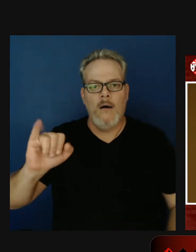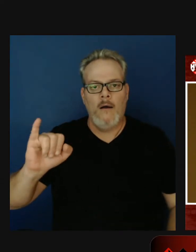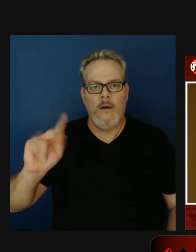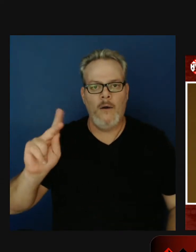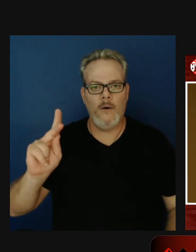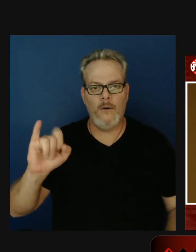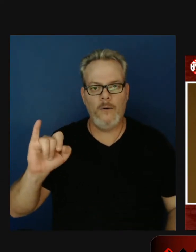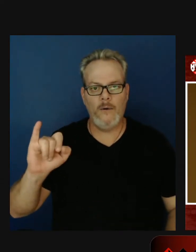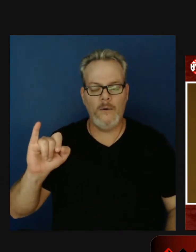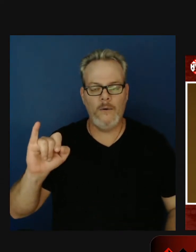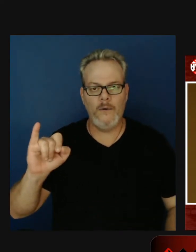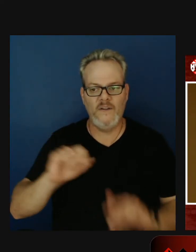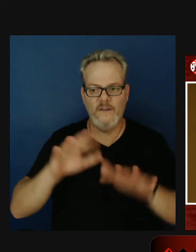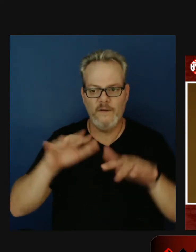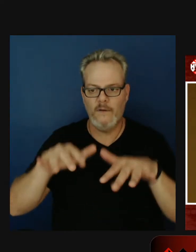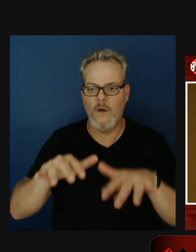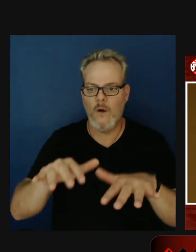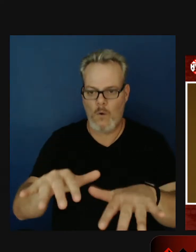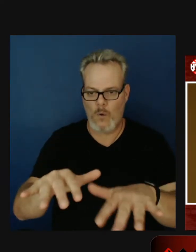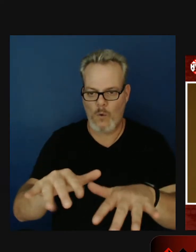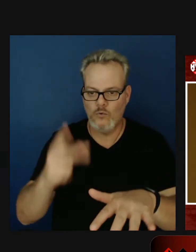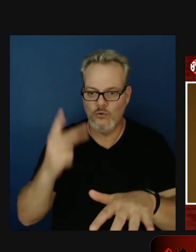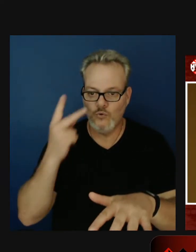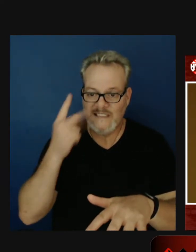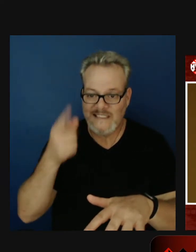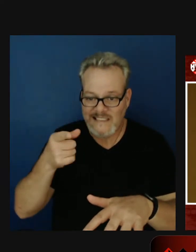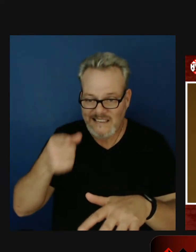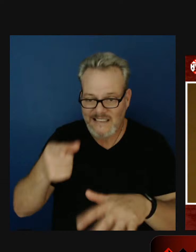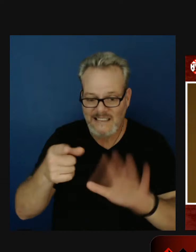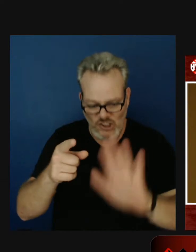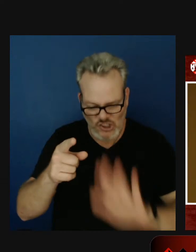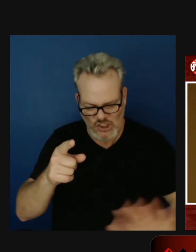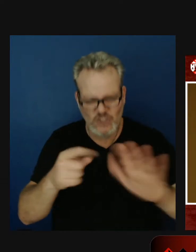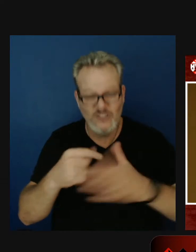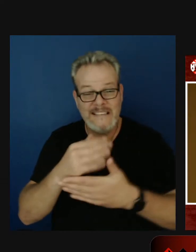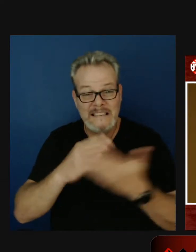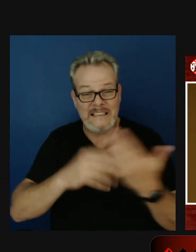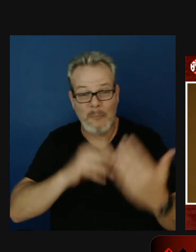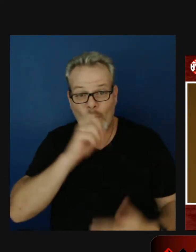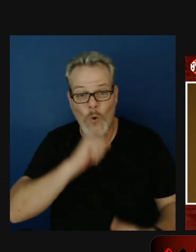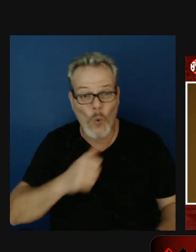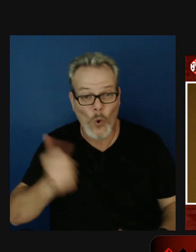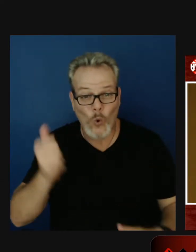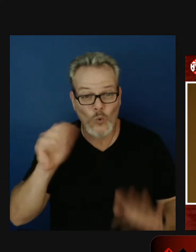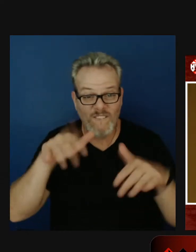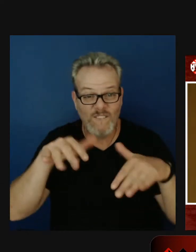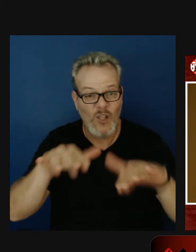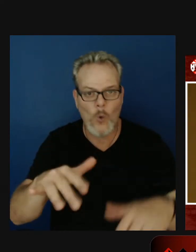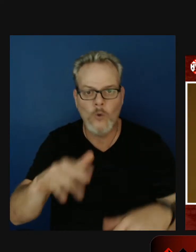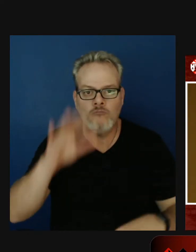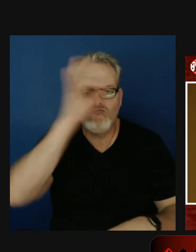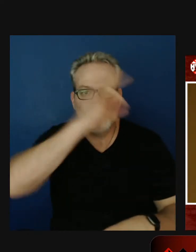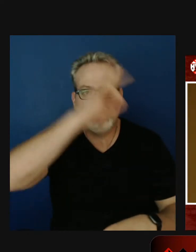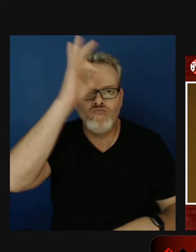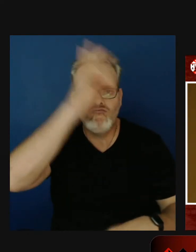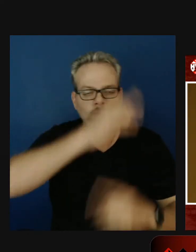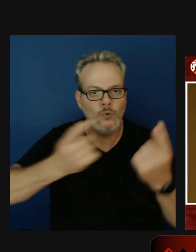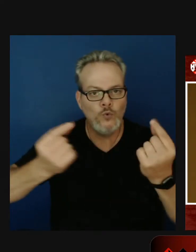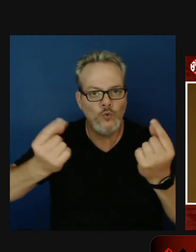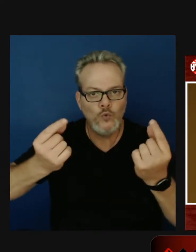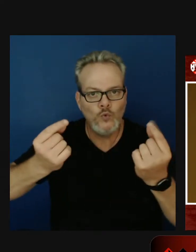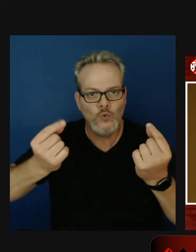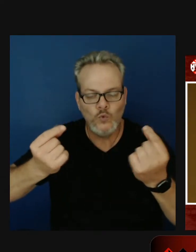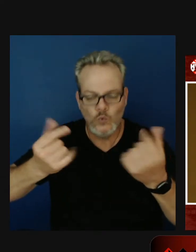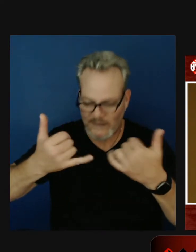these, here's the Kamakia Hills down here. Some of these older flows he didn't know what to do with. Here's the Kauai fault system. And as you can see, he